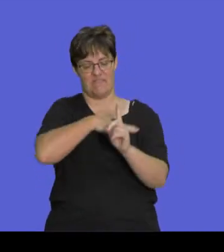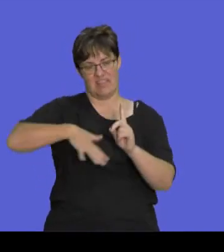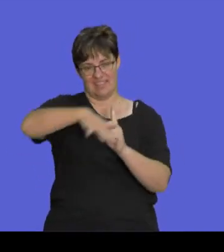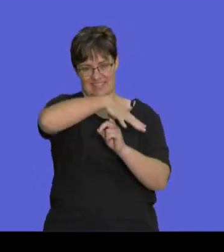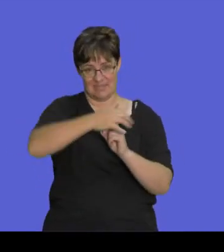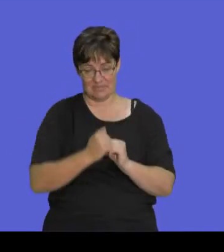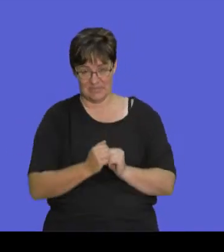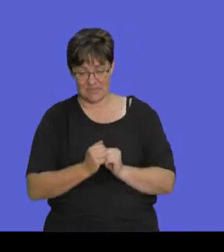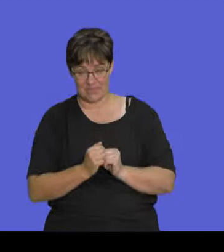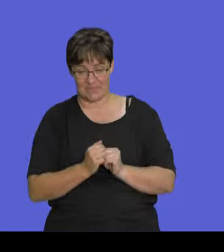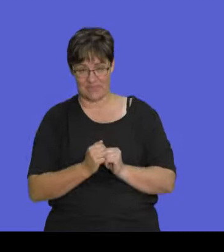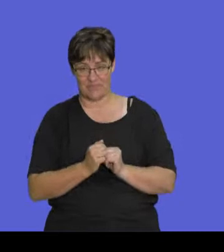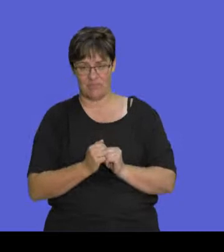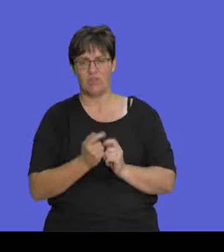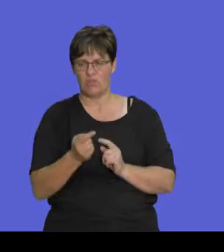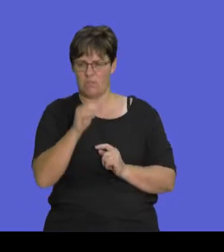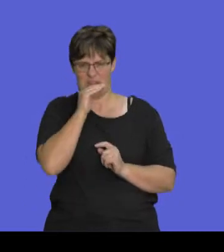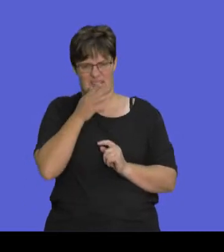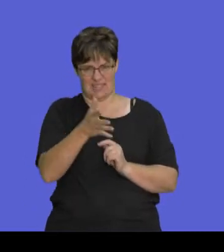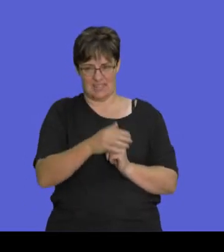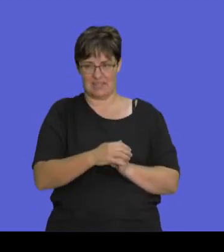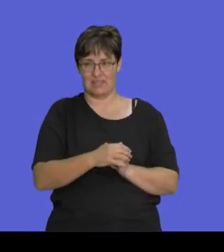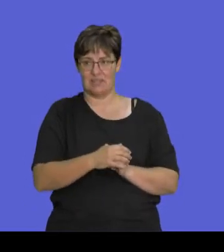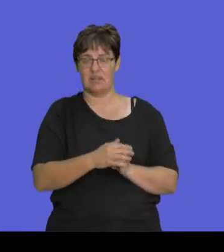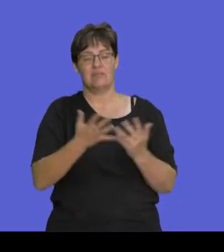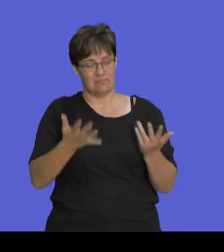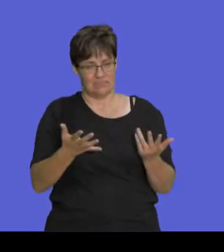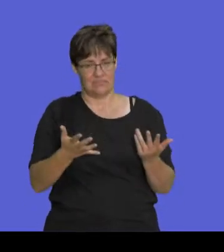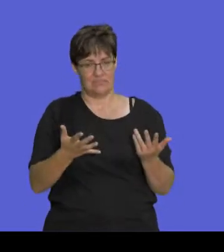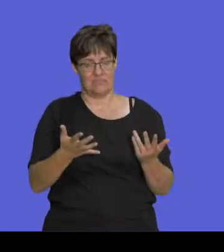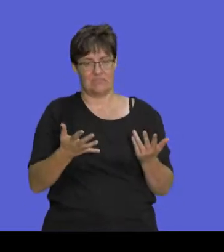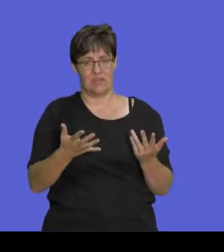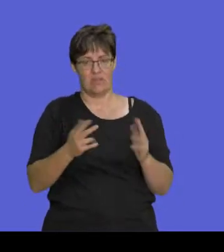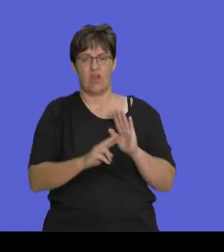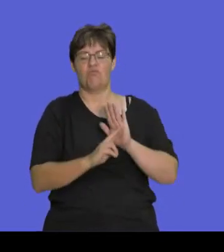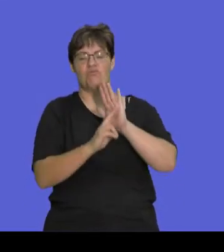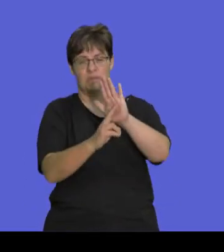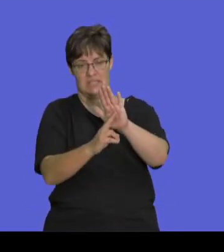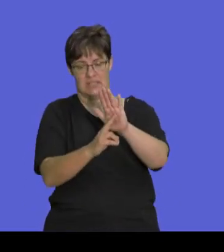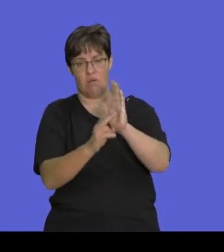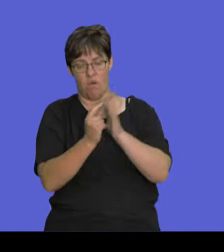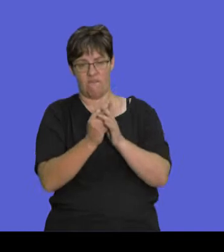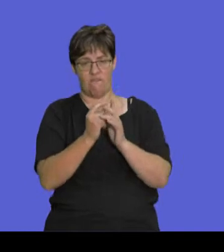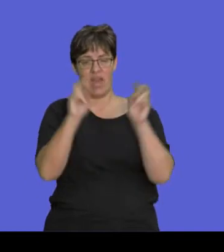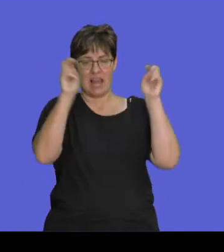that creates the field, right? So this is basically what we're talking about, right? So that's a representation of the